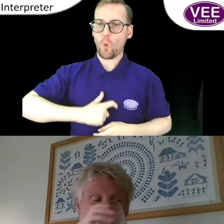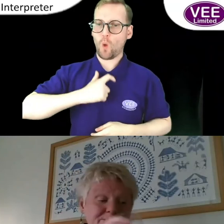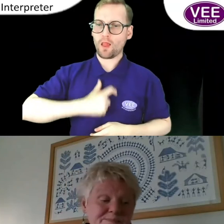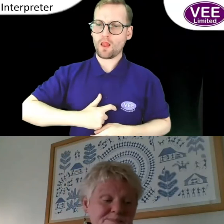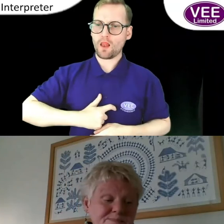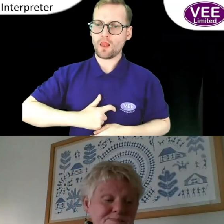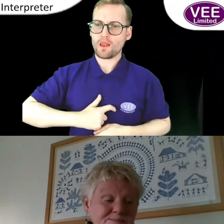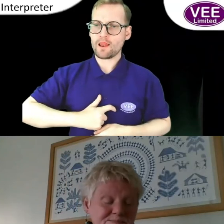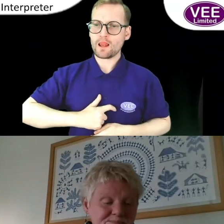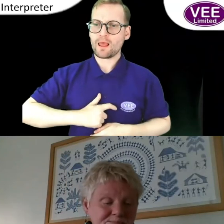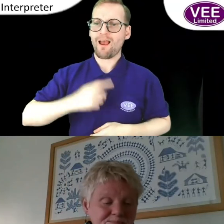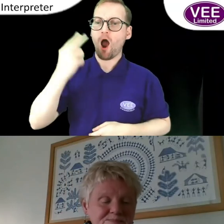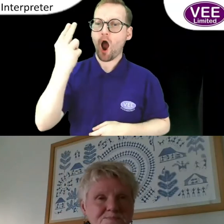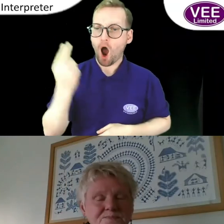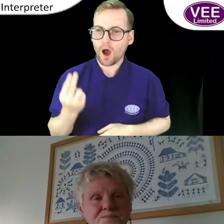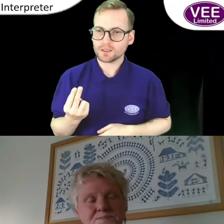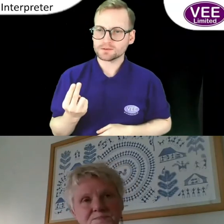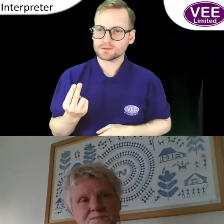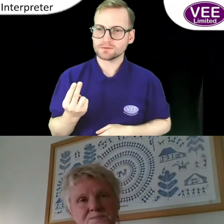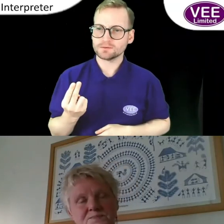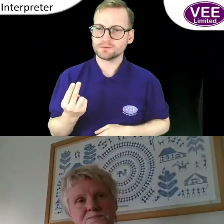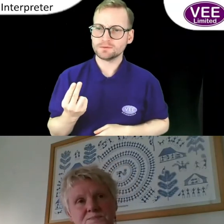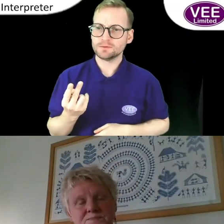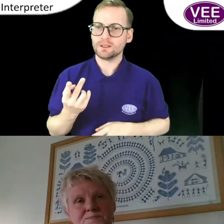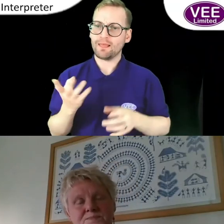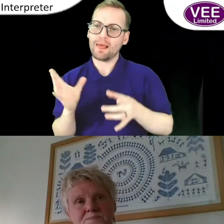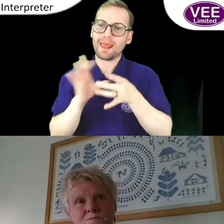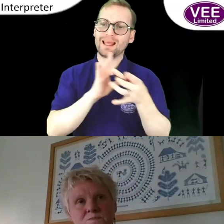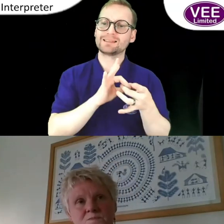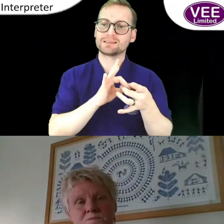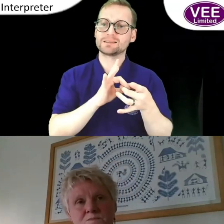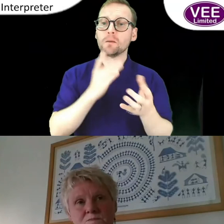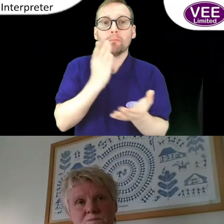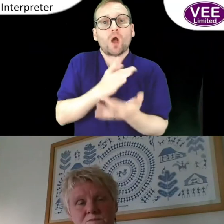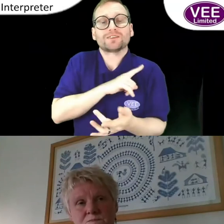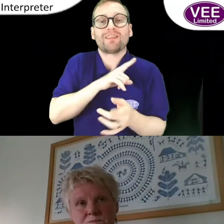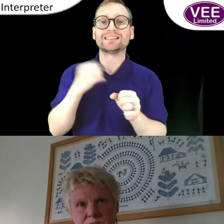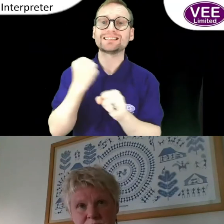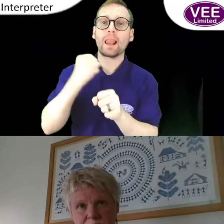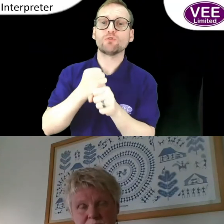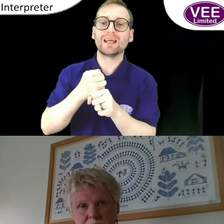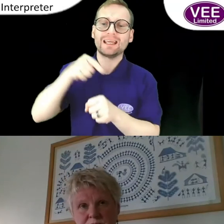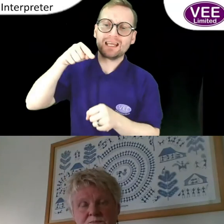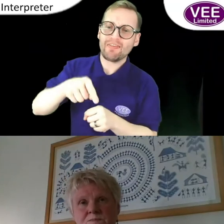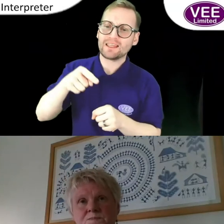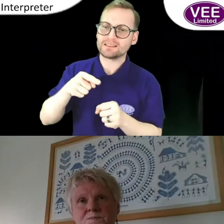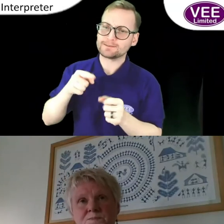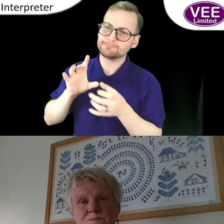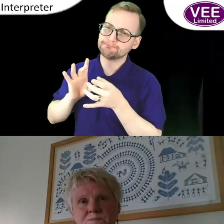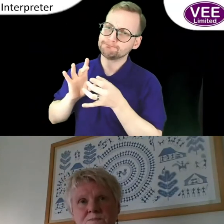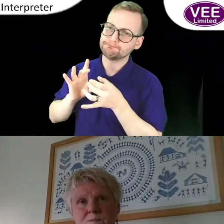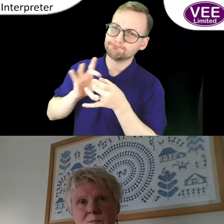and objects and artworks can play in there. And I think particularly in this gallery, I think this intervention is